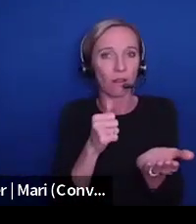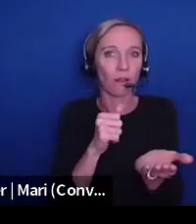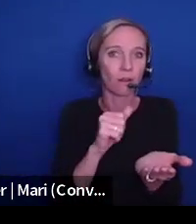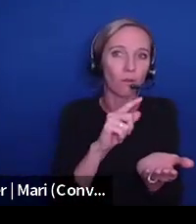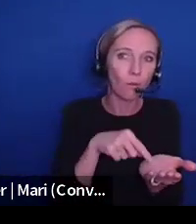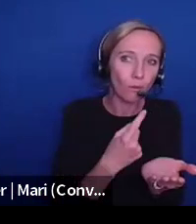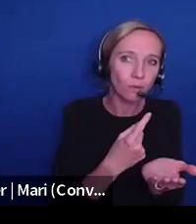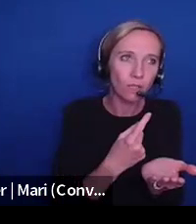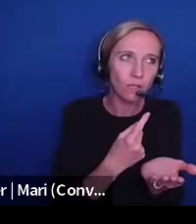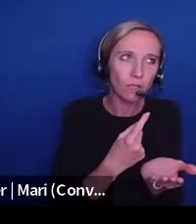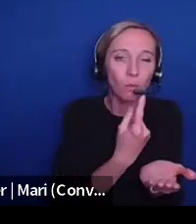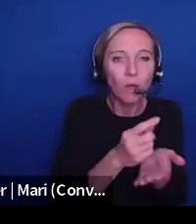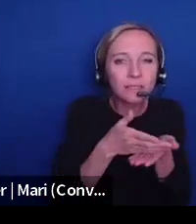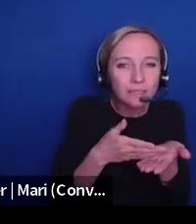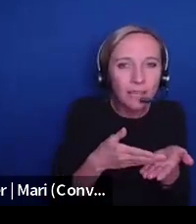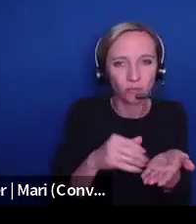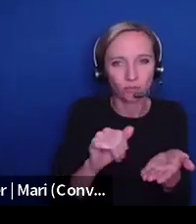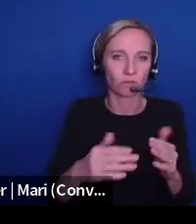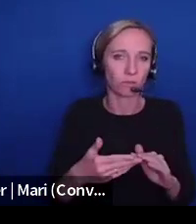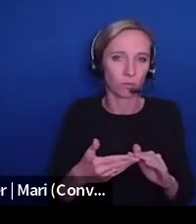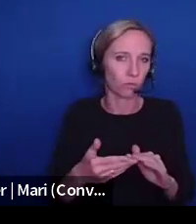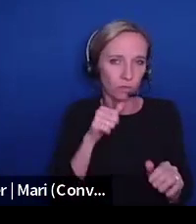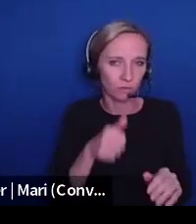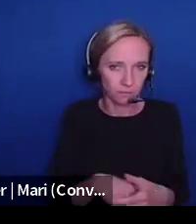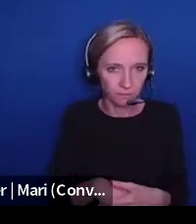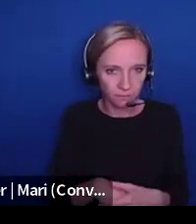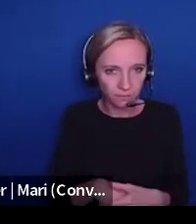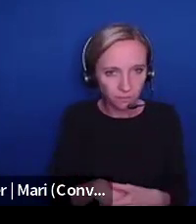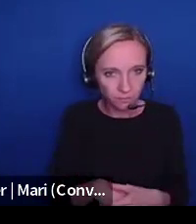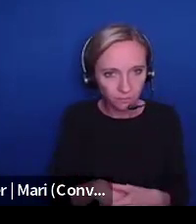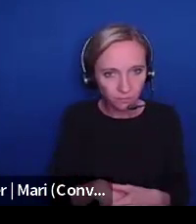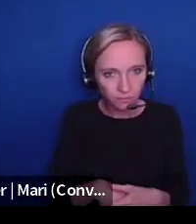a section of that community.